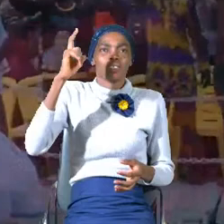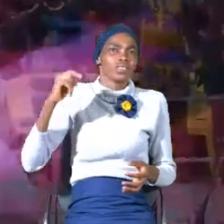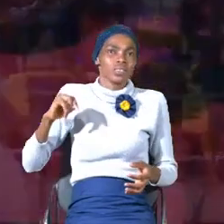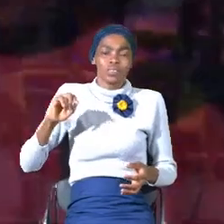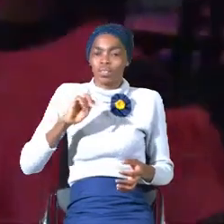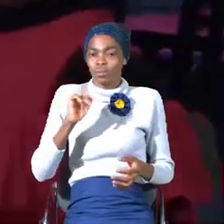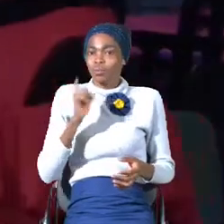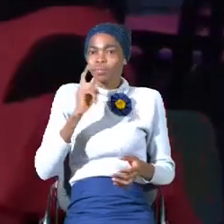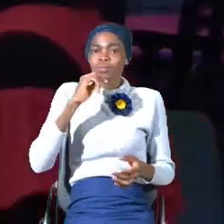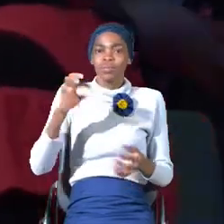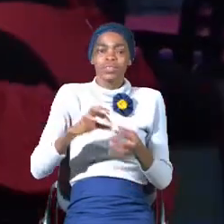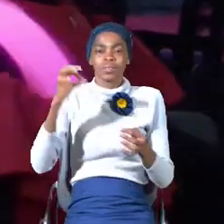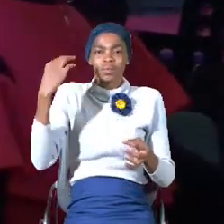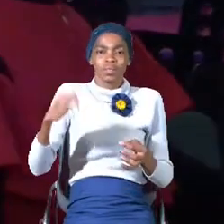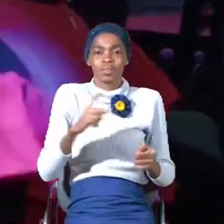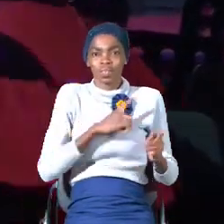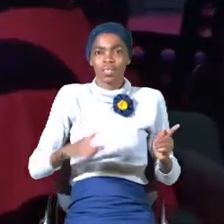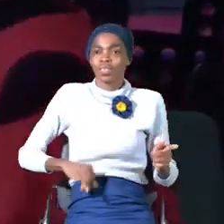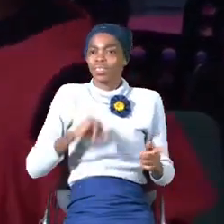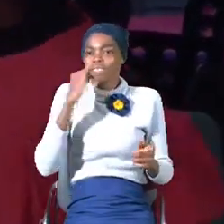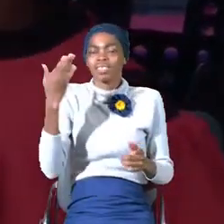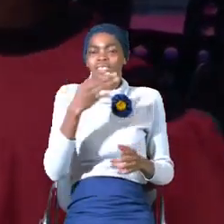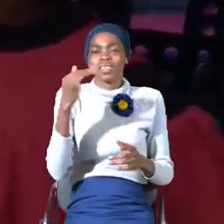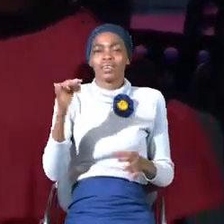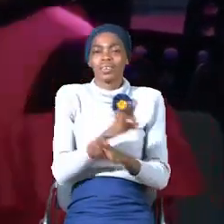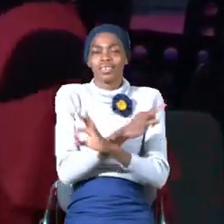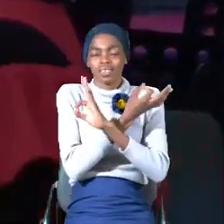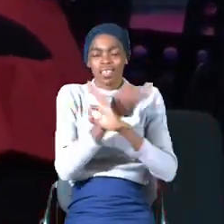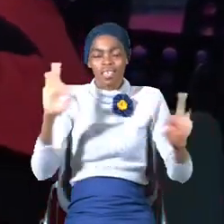is, there is liberty.